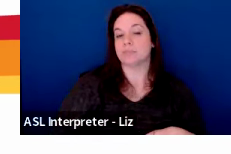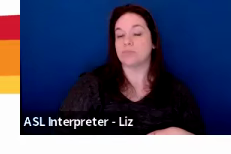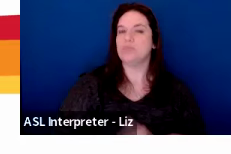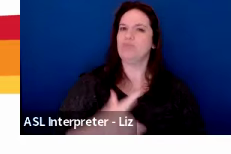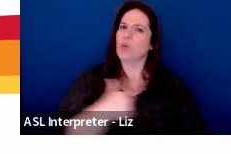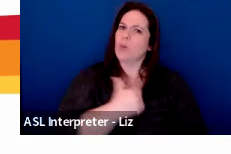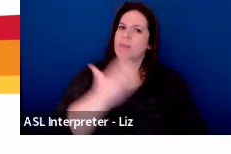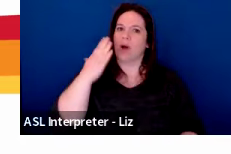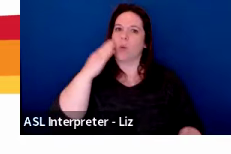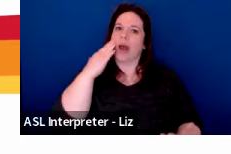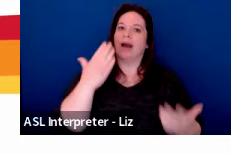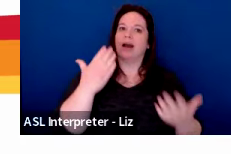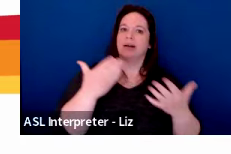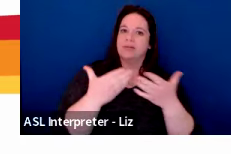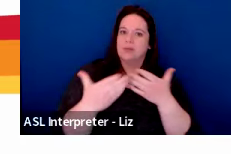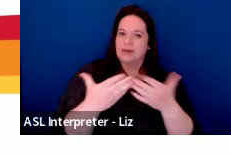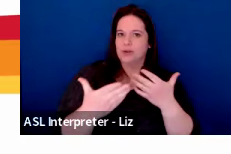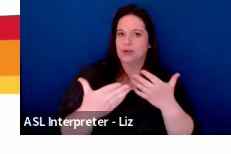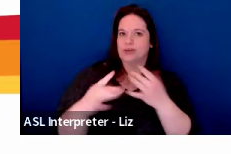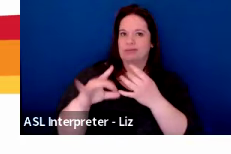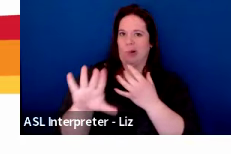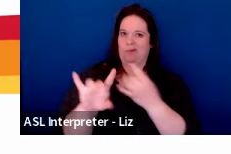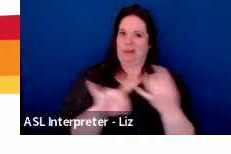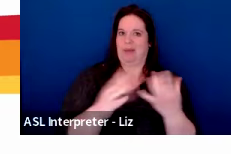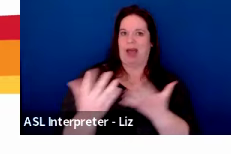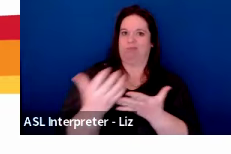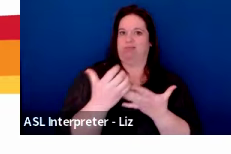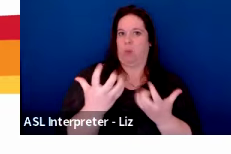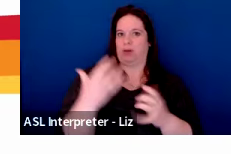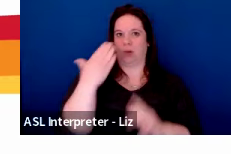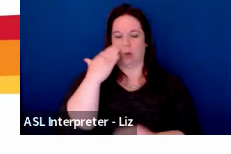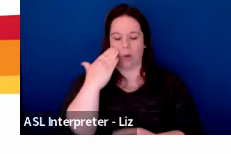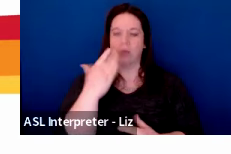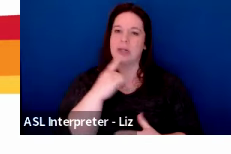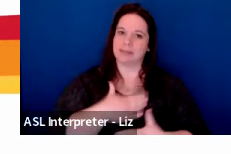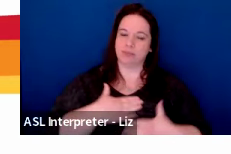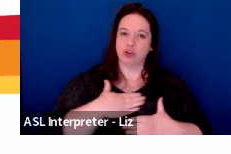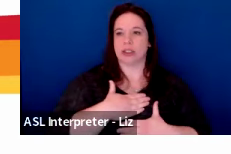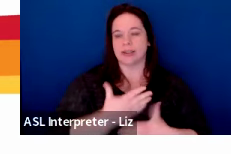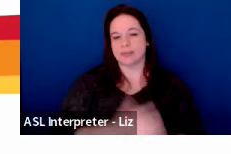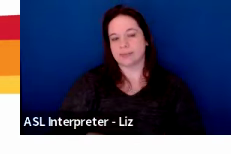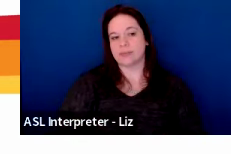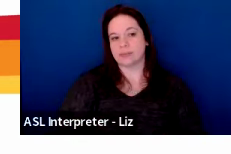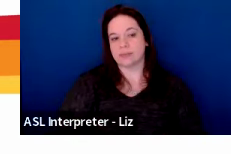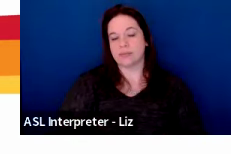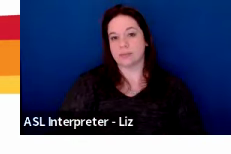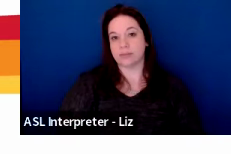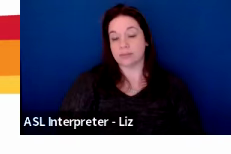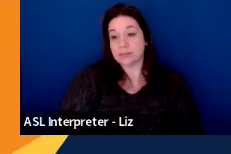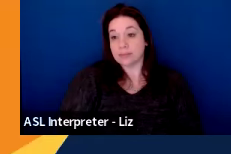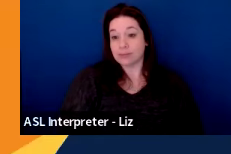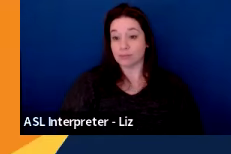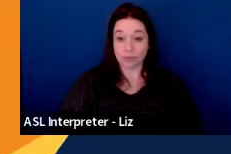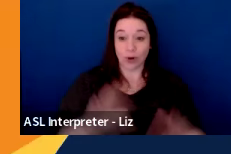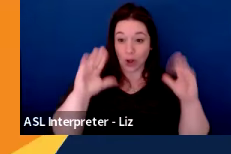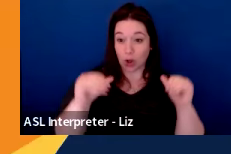aware of whatever feedback you want to provide for us, and we really appreciate it. And I hope